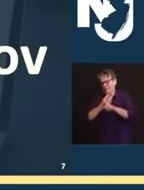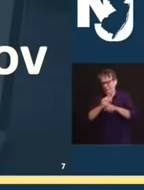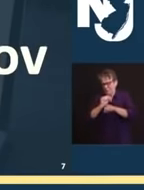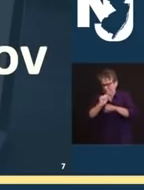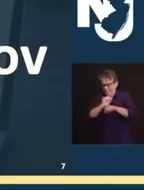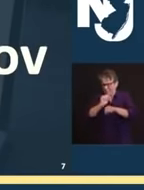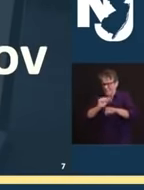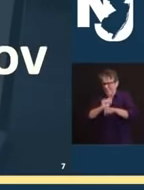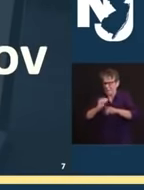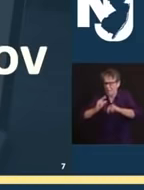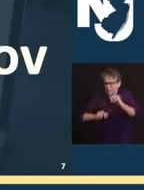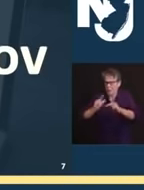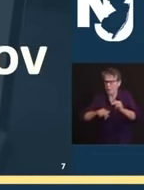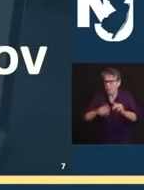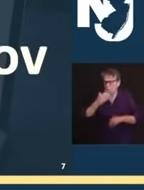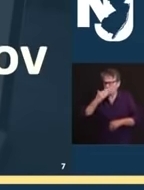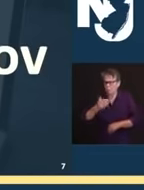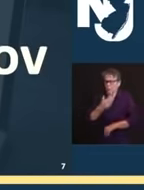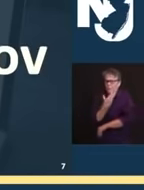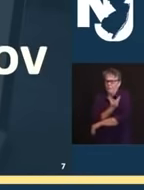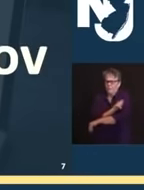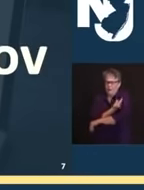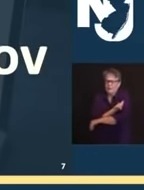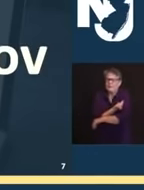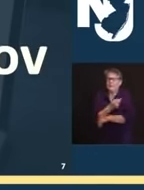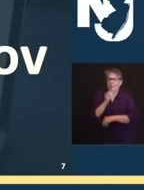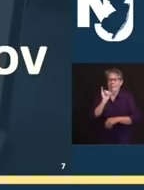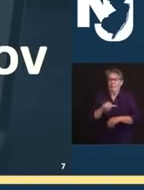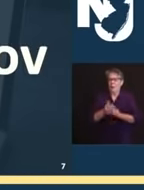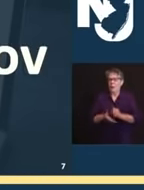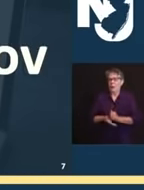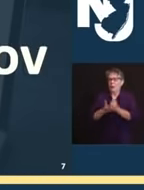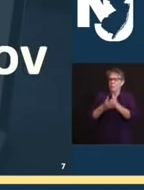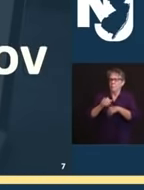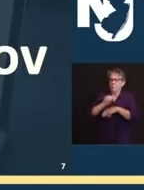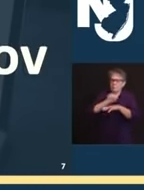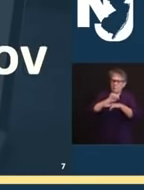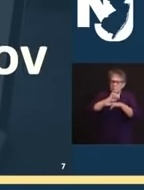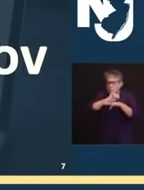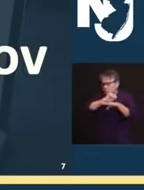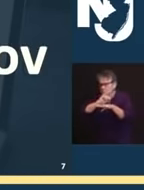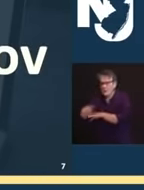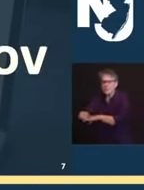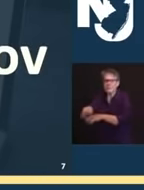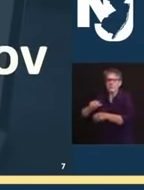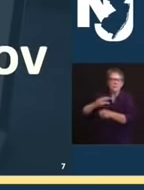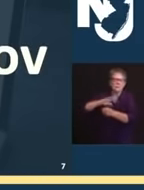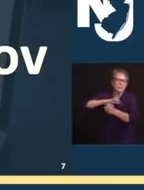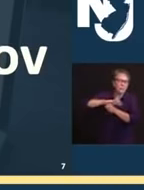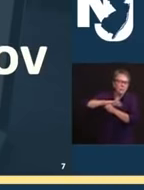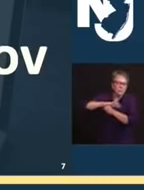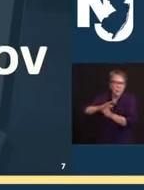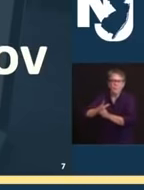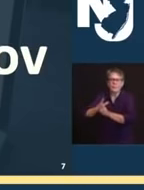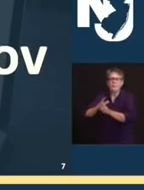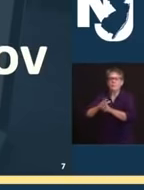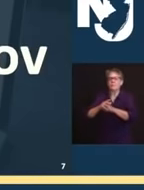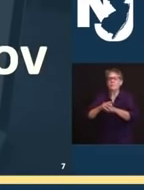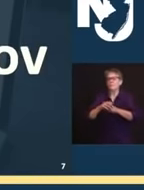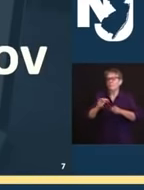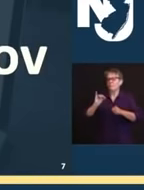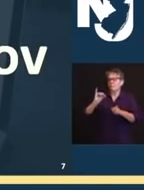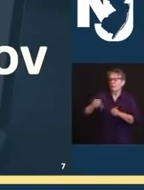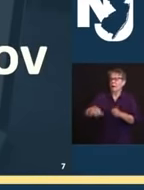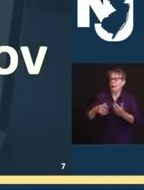virus into the ground. Let's get through the remainder of the fall and the winter together. Let's work harder, knowing that if we can beat back